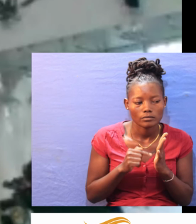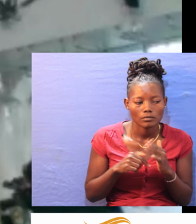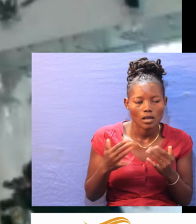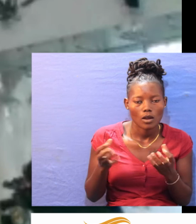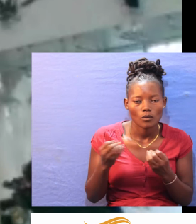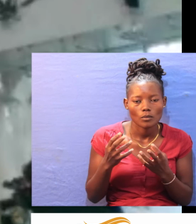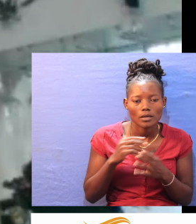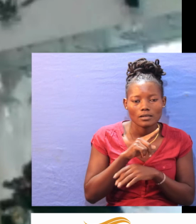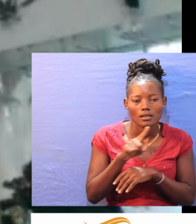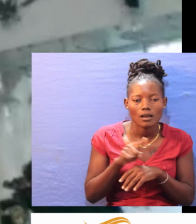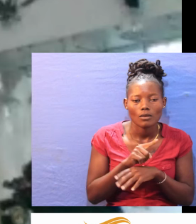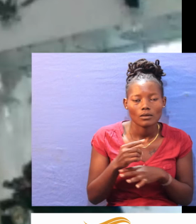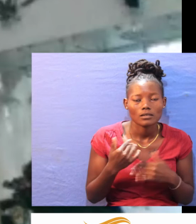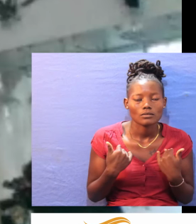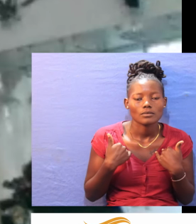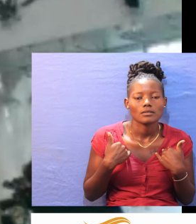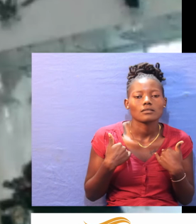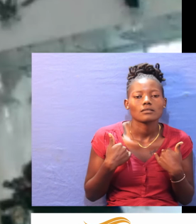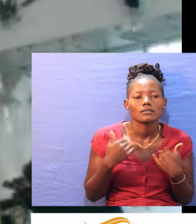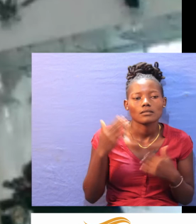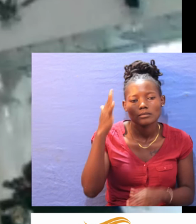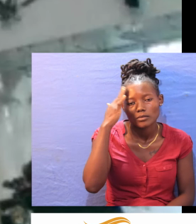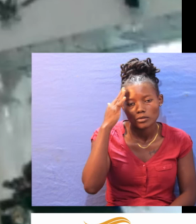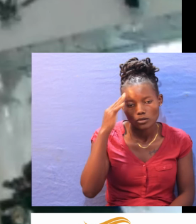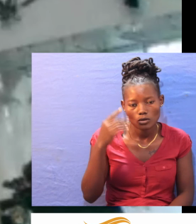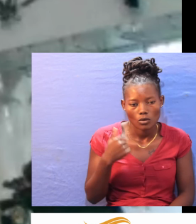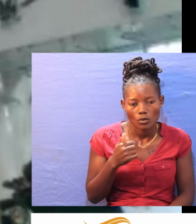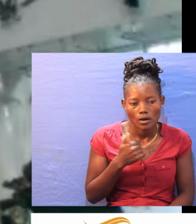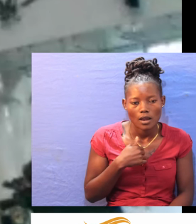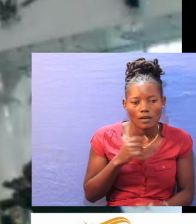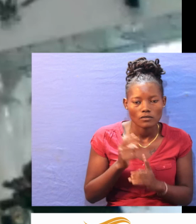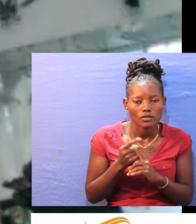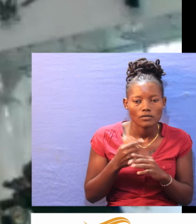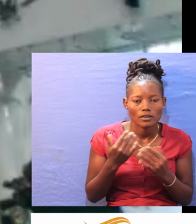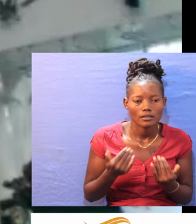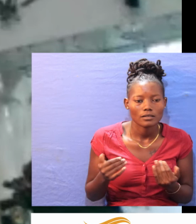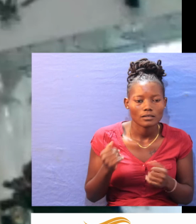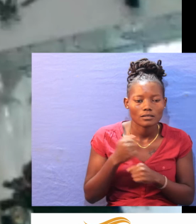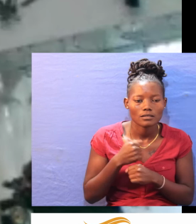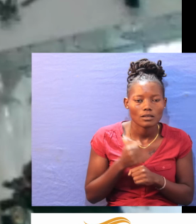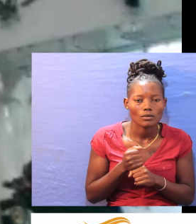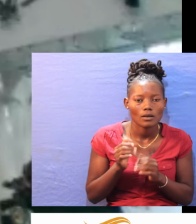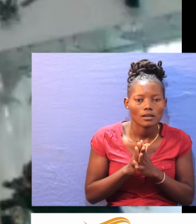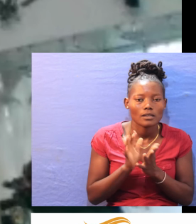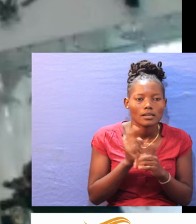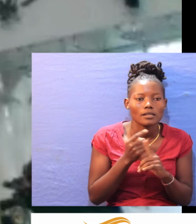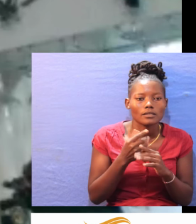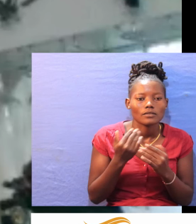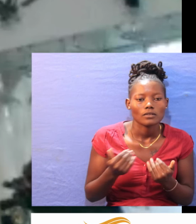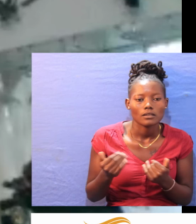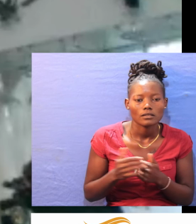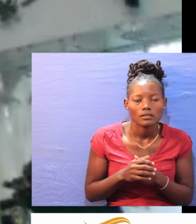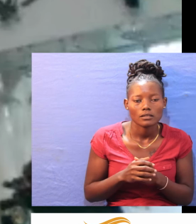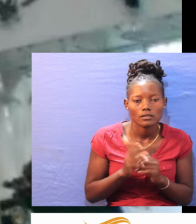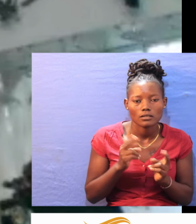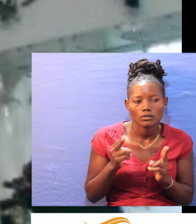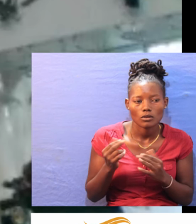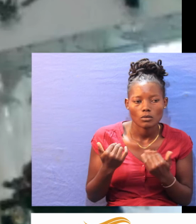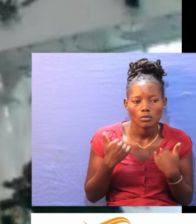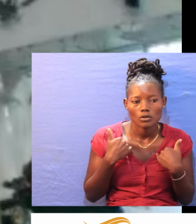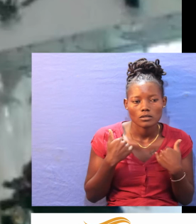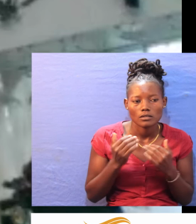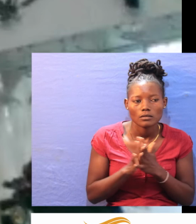and quality sleep. And, there's different devices, the watches and different things to monitor sleep. But, simply